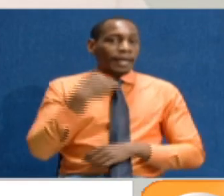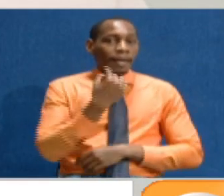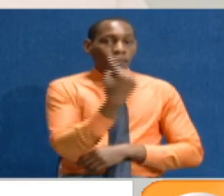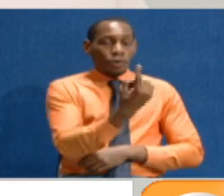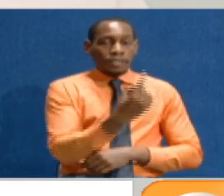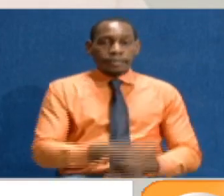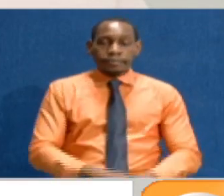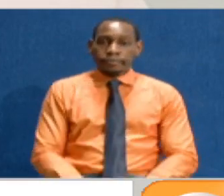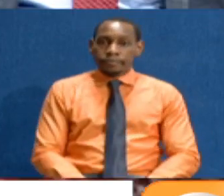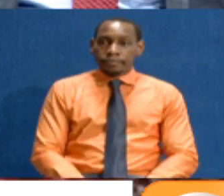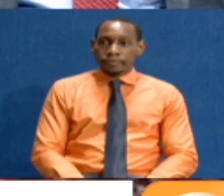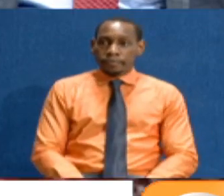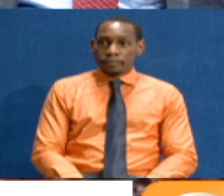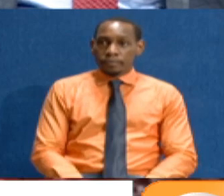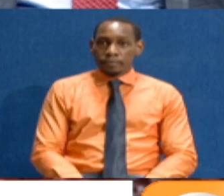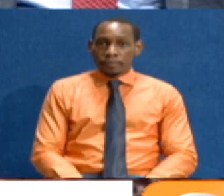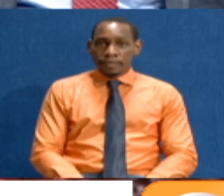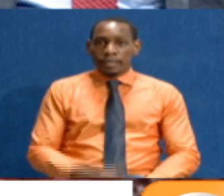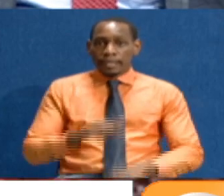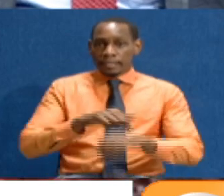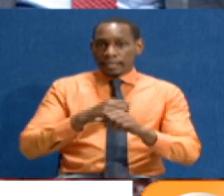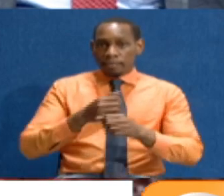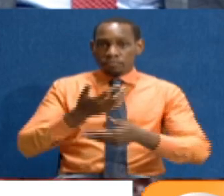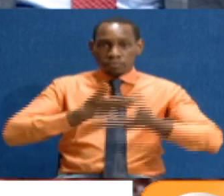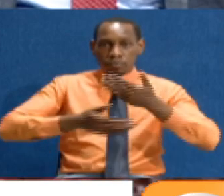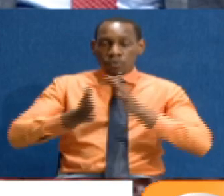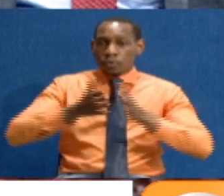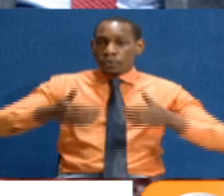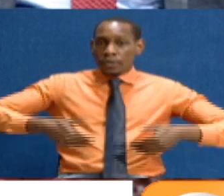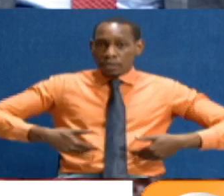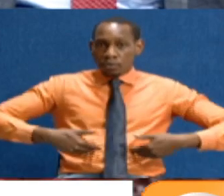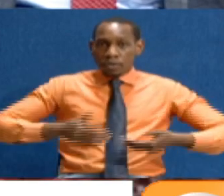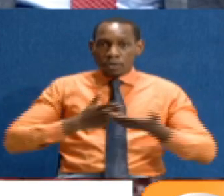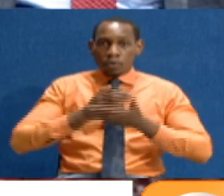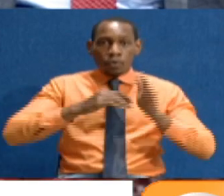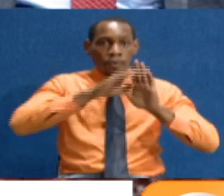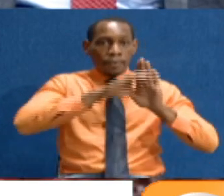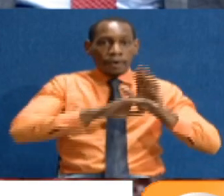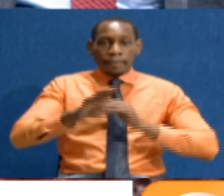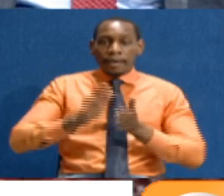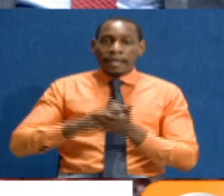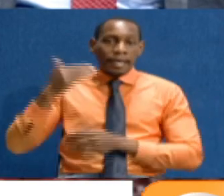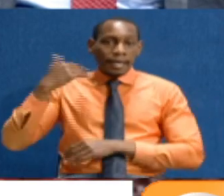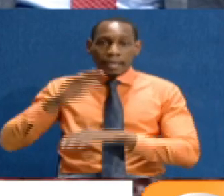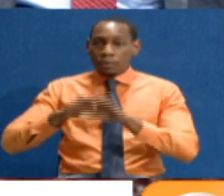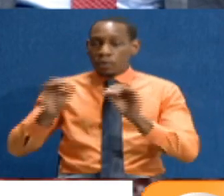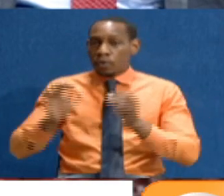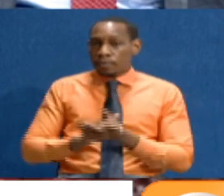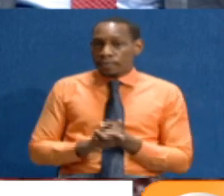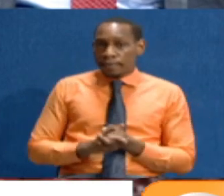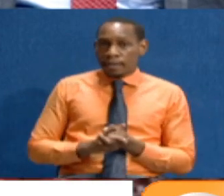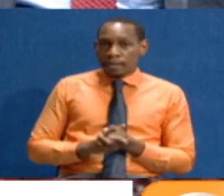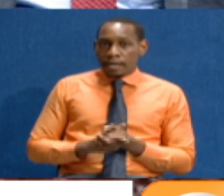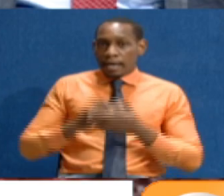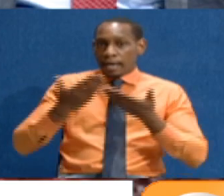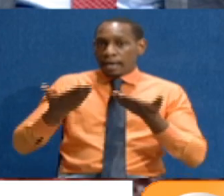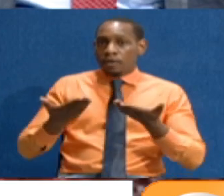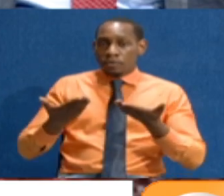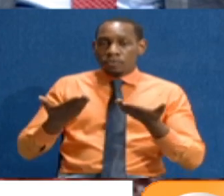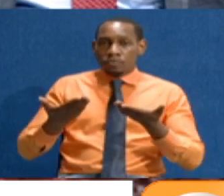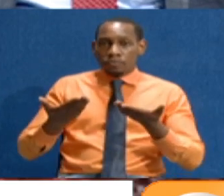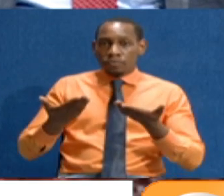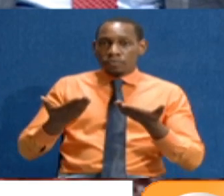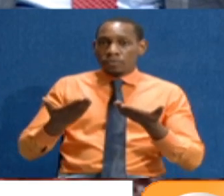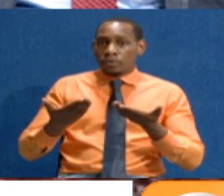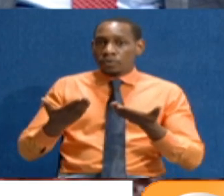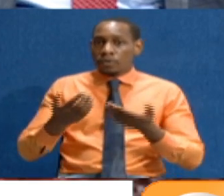crime. Right. Pete, you know, when you're dealing with a lot of these youth through your program, Crime Sipoa, how much of a factor